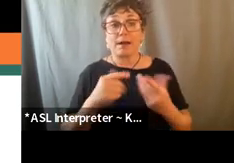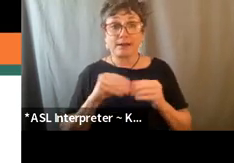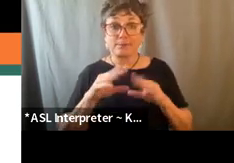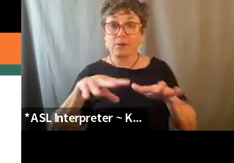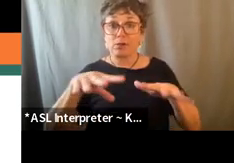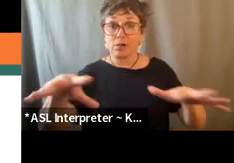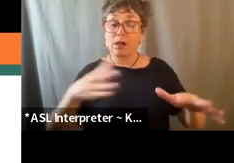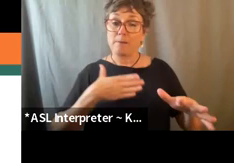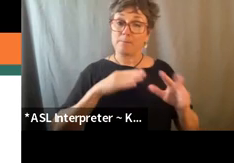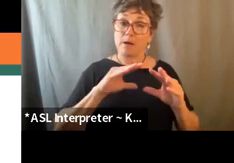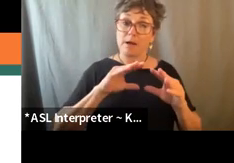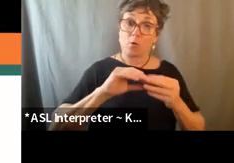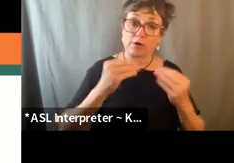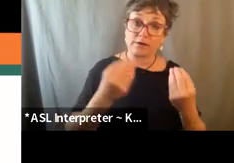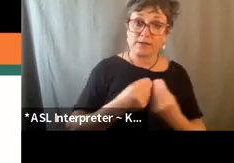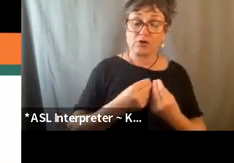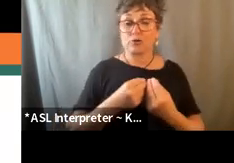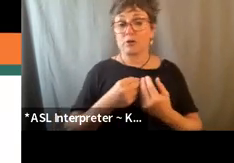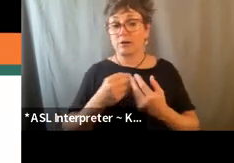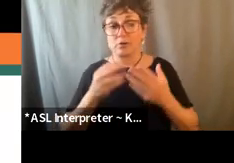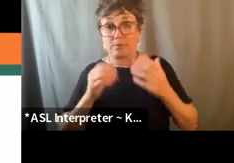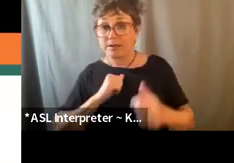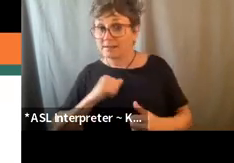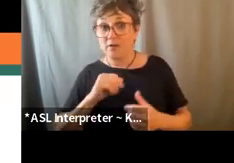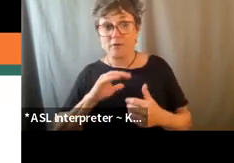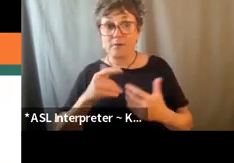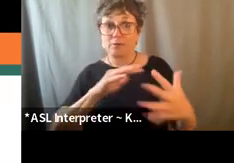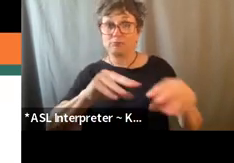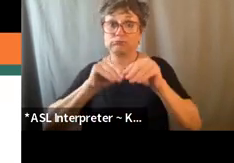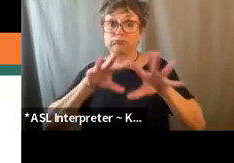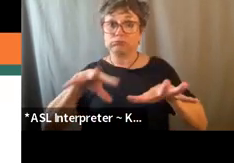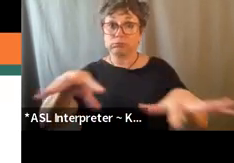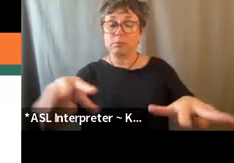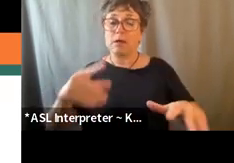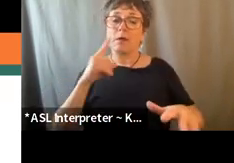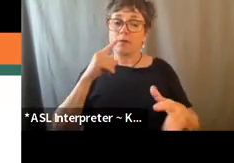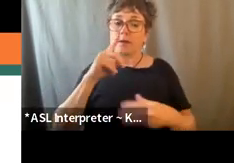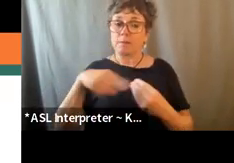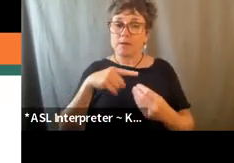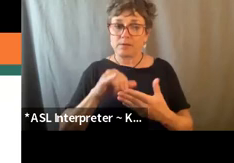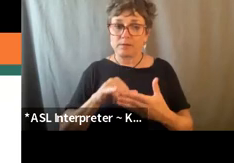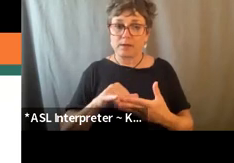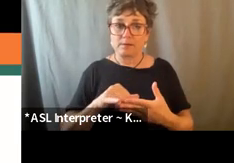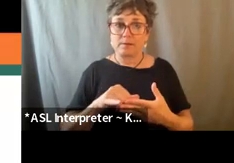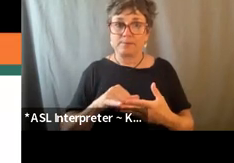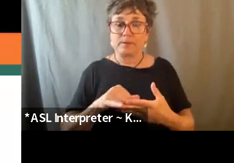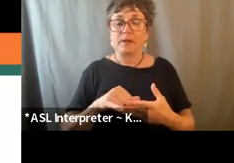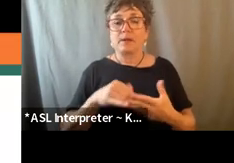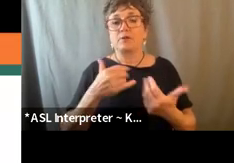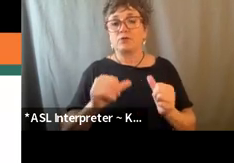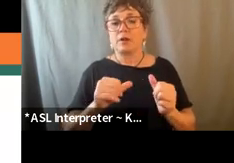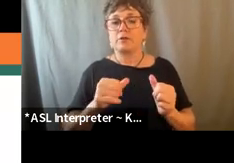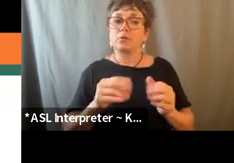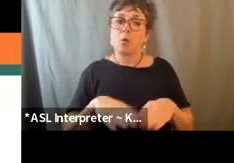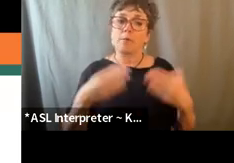think if we think of it more as this interaction and bring it back to more of a conversation,